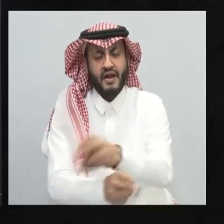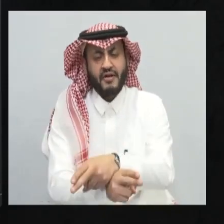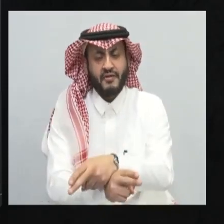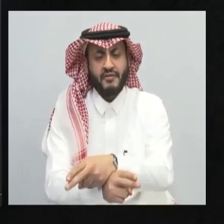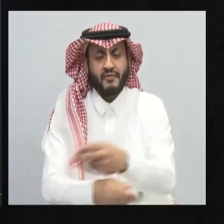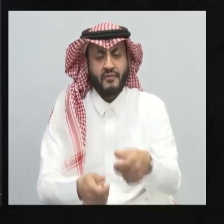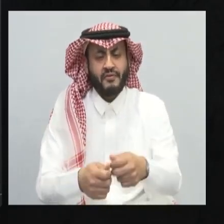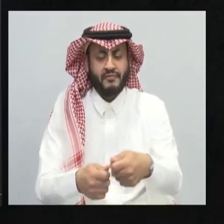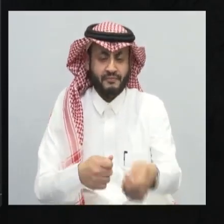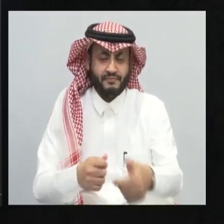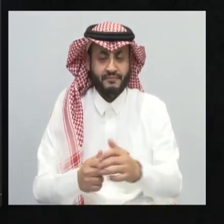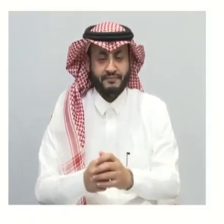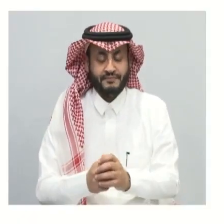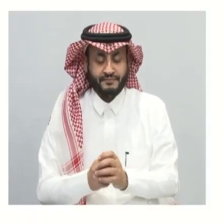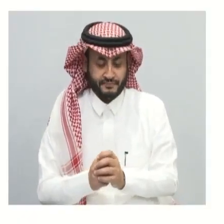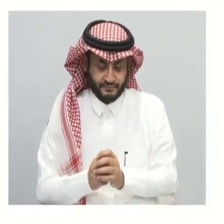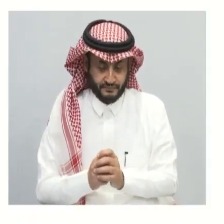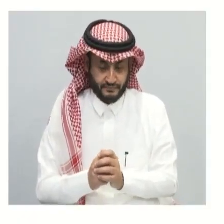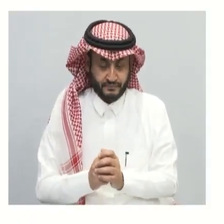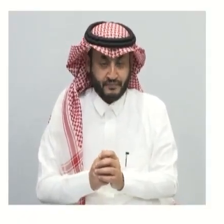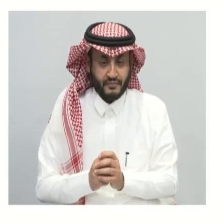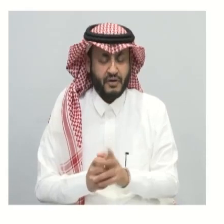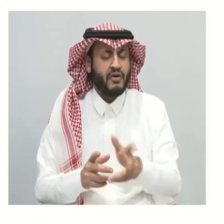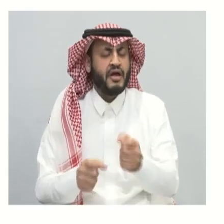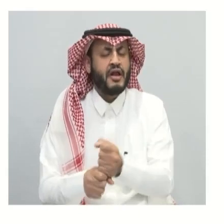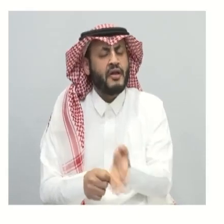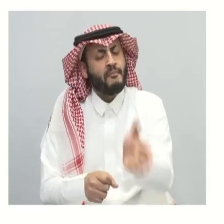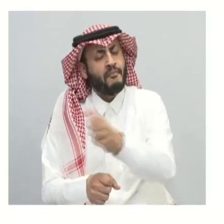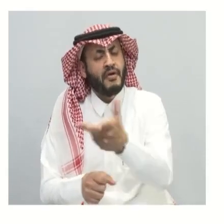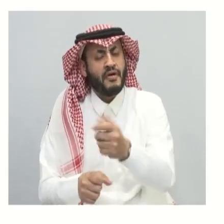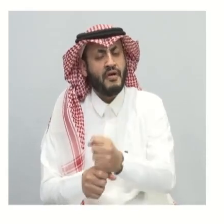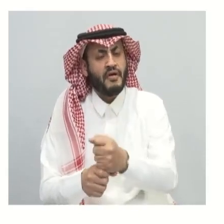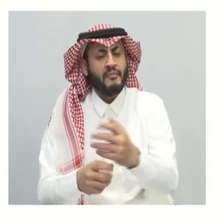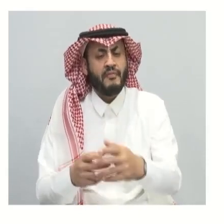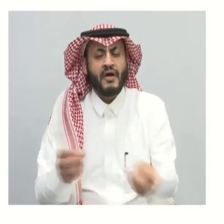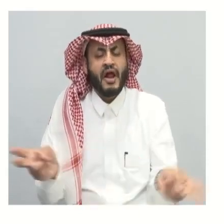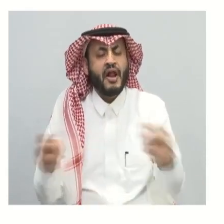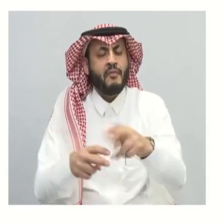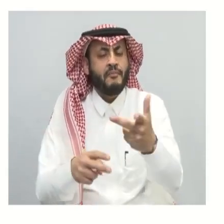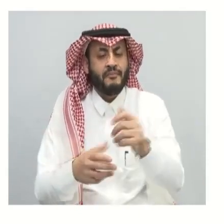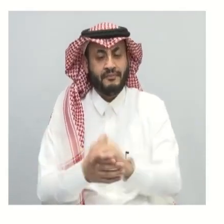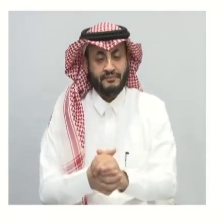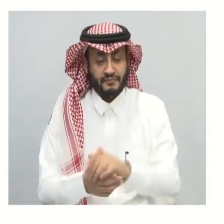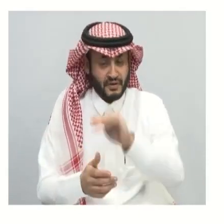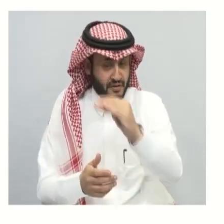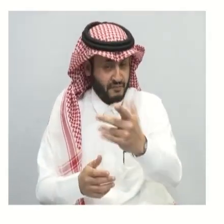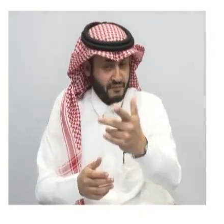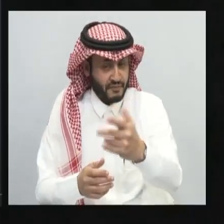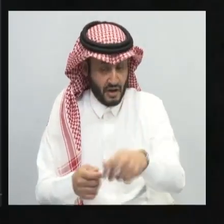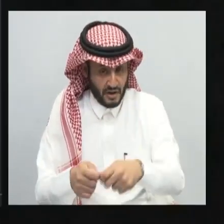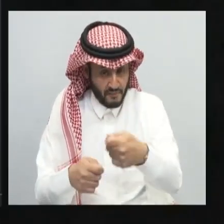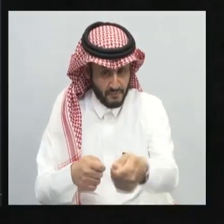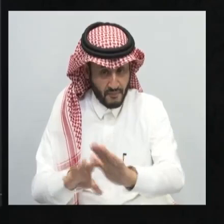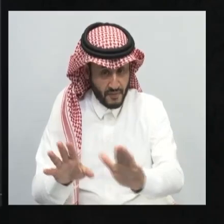or refund. Then what happened? How did they respond to you? Did they give you your money